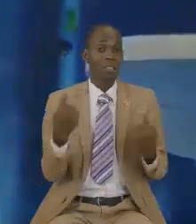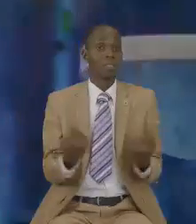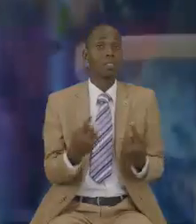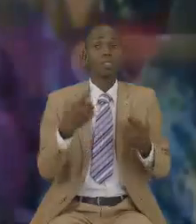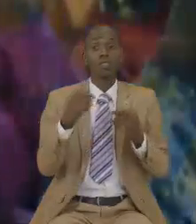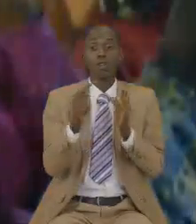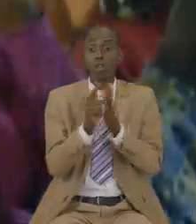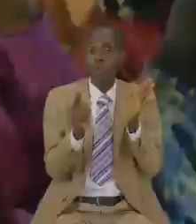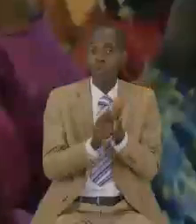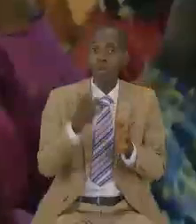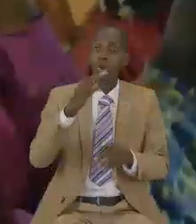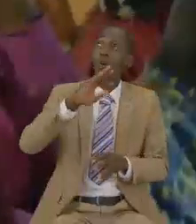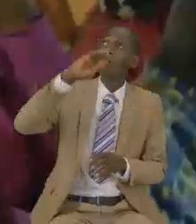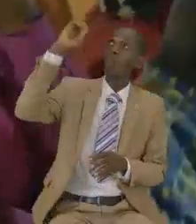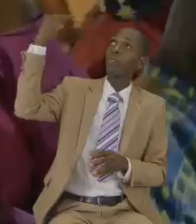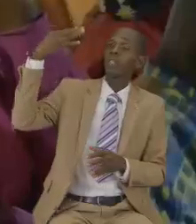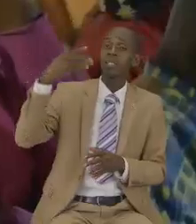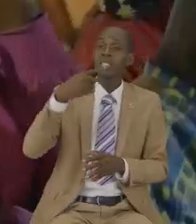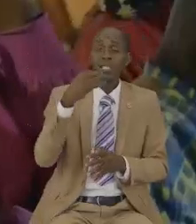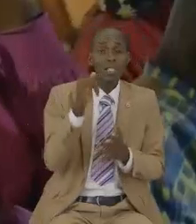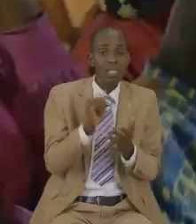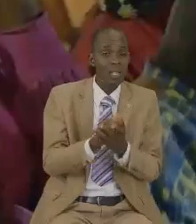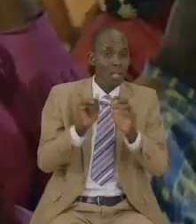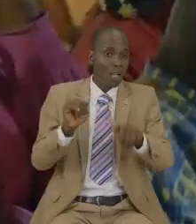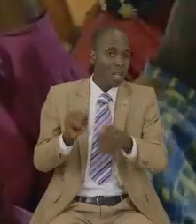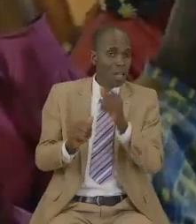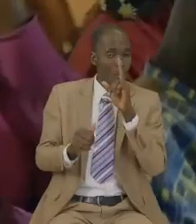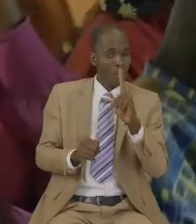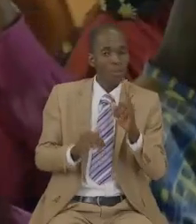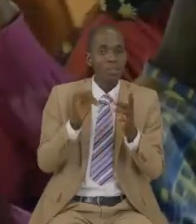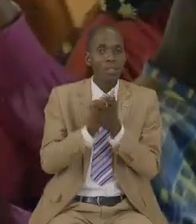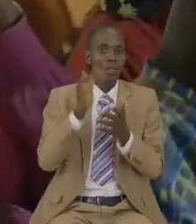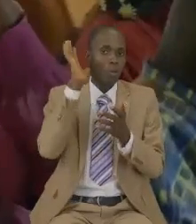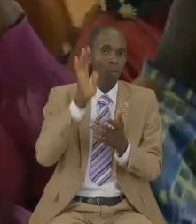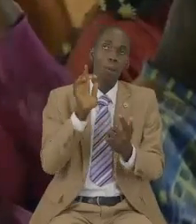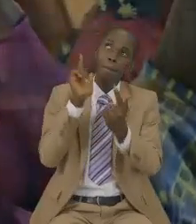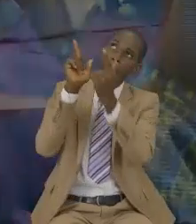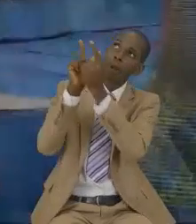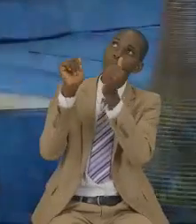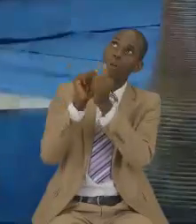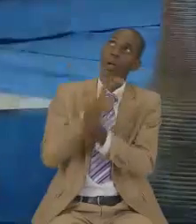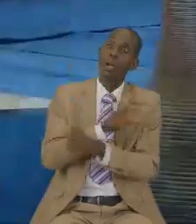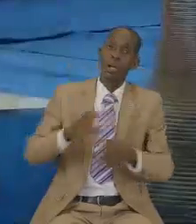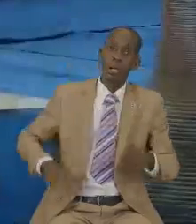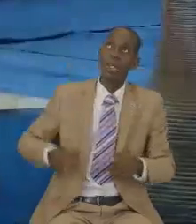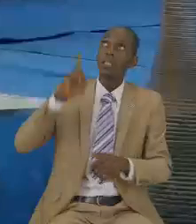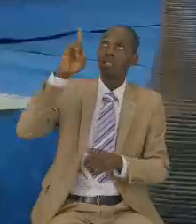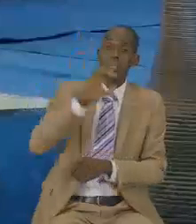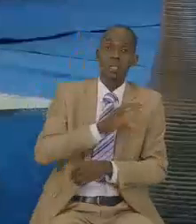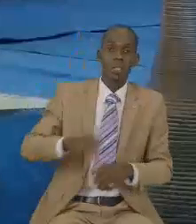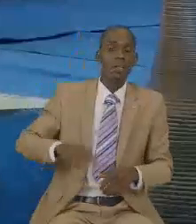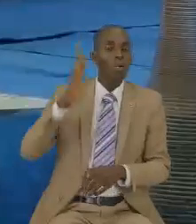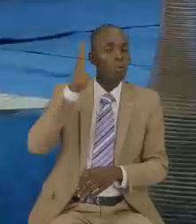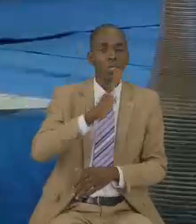of grace is that whosoever will come unto me, I will in no